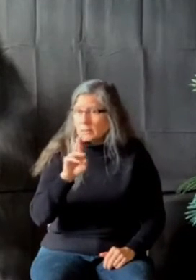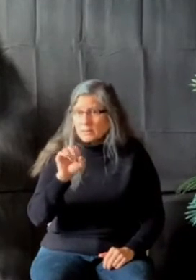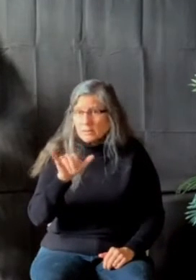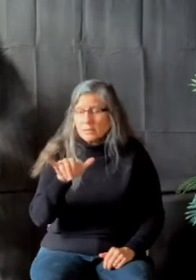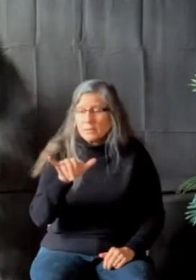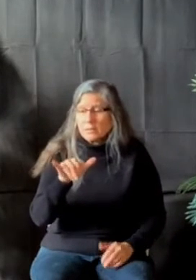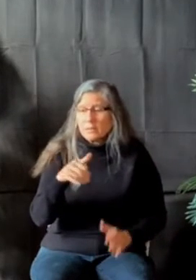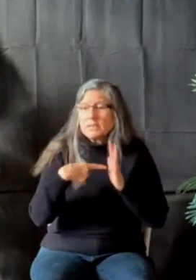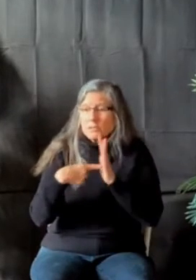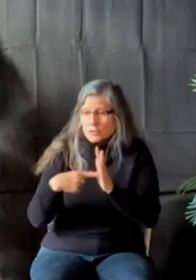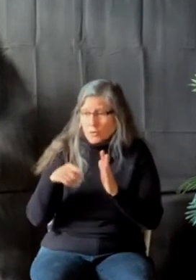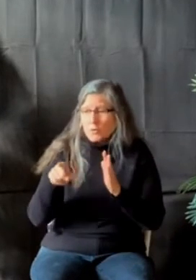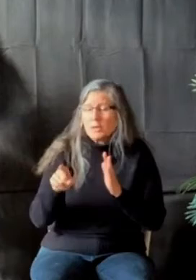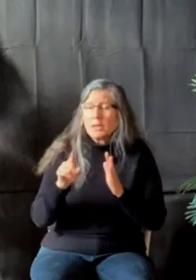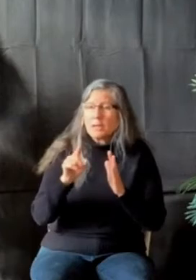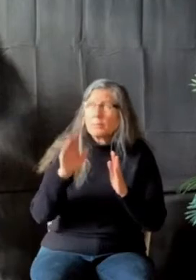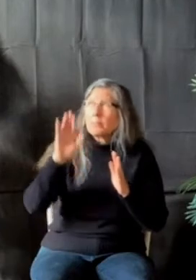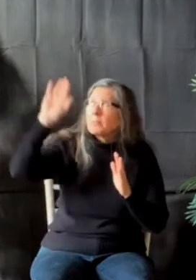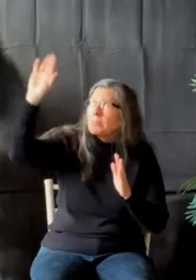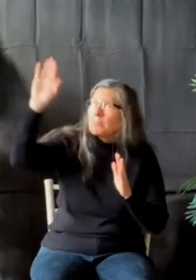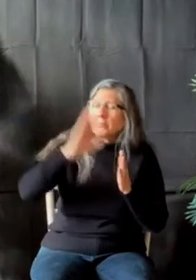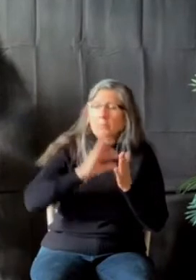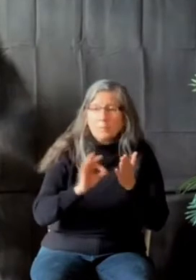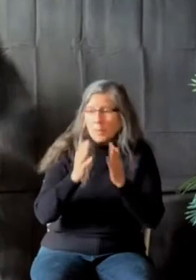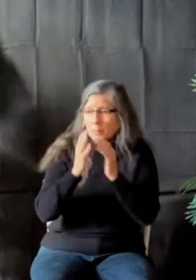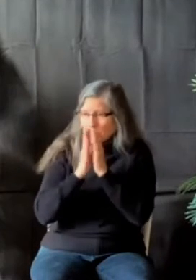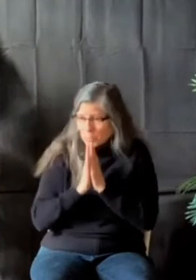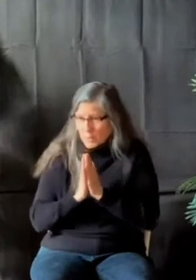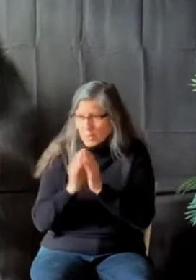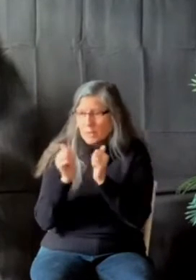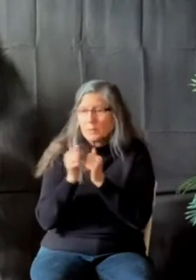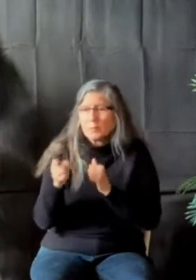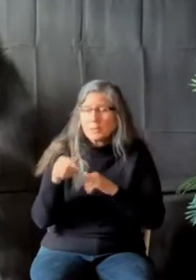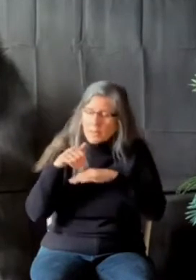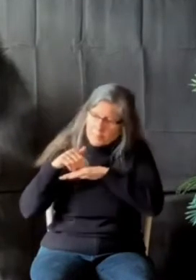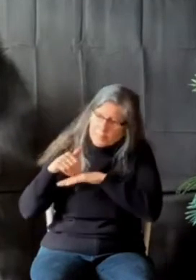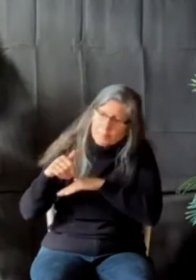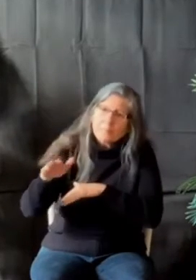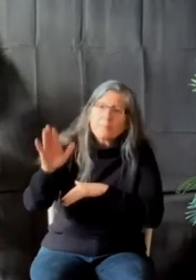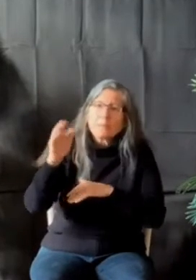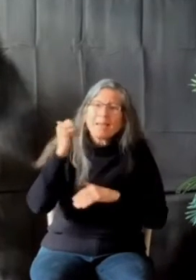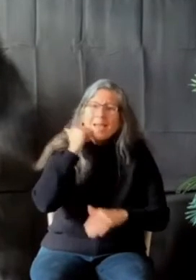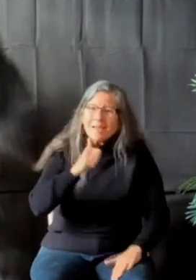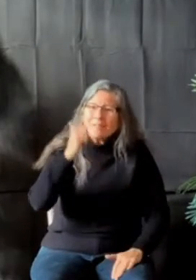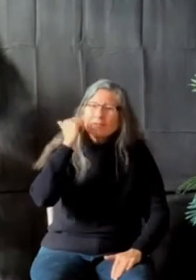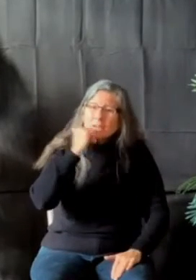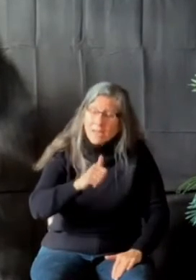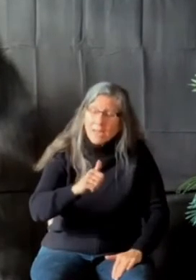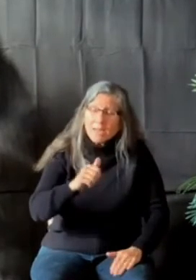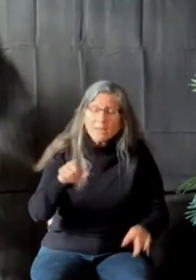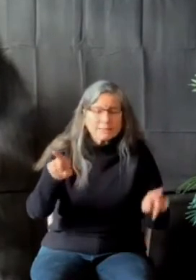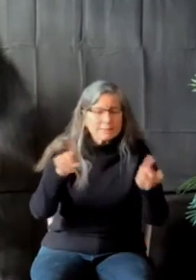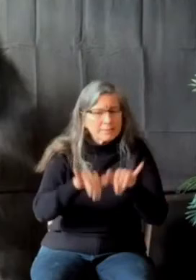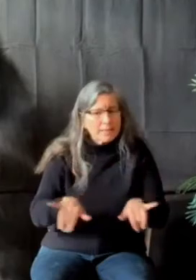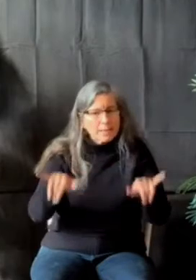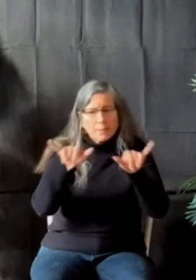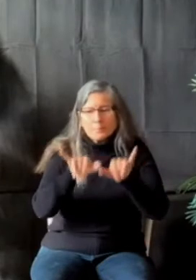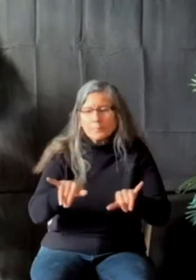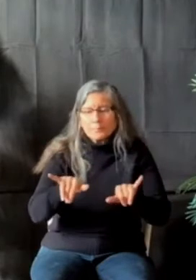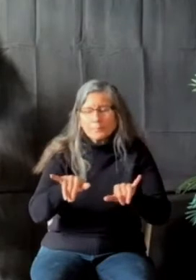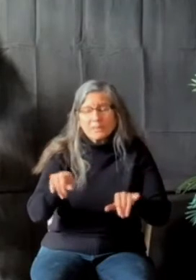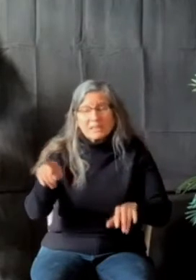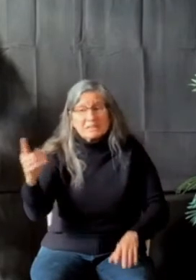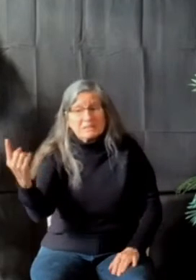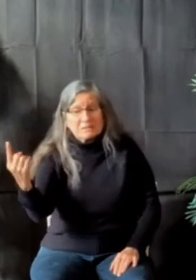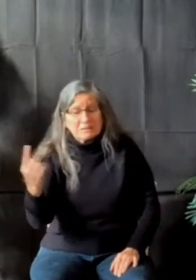him the Word of God, prayed with him, then sent him on his way. Every day, same thing.